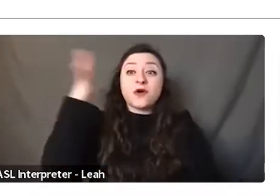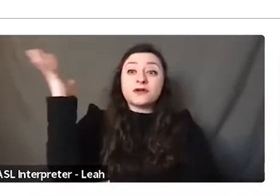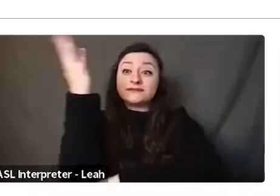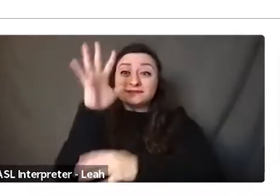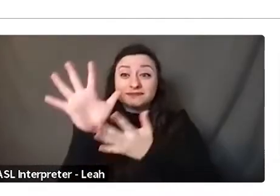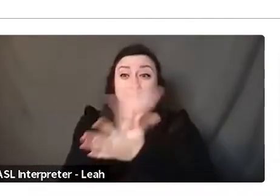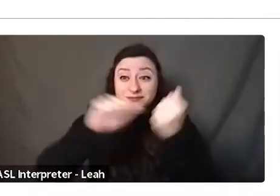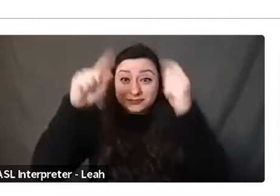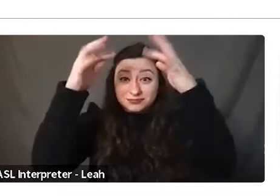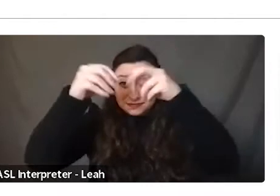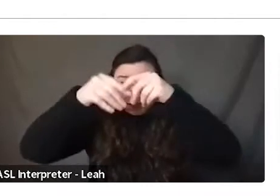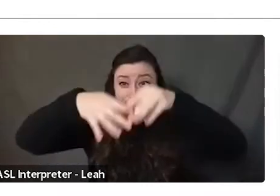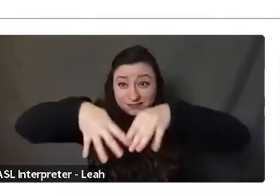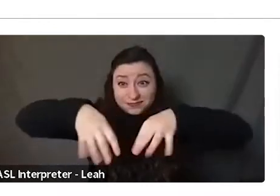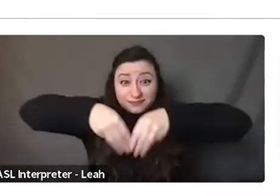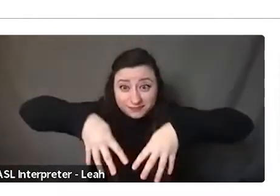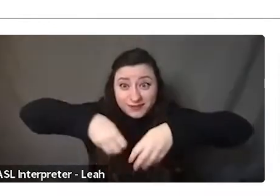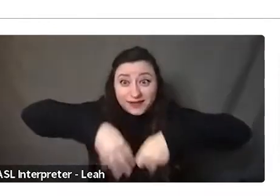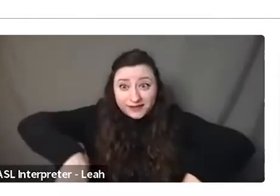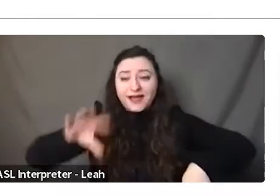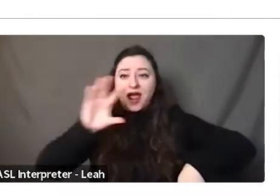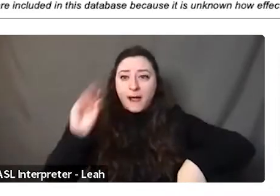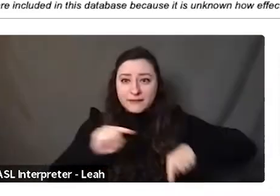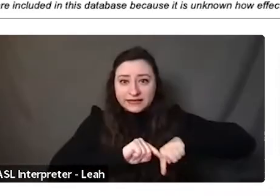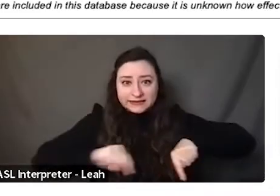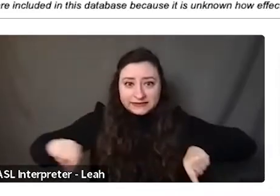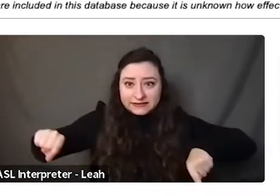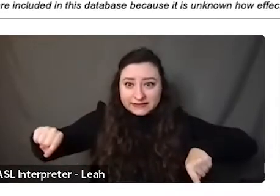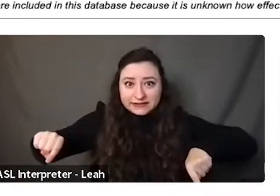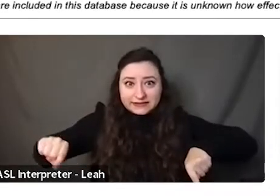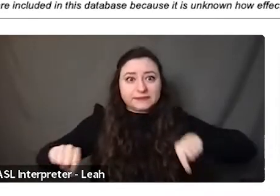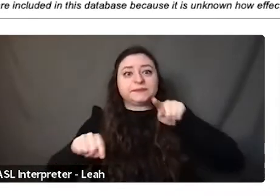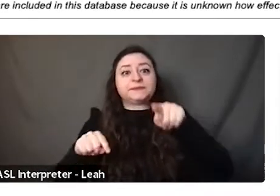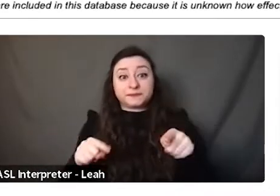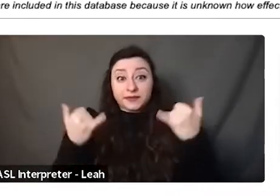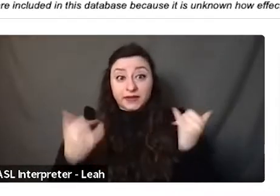brands at the bottom, and they're a little hard to see there. So we have this slide.